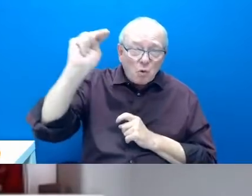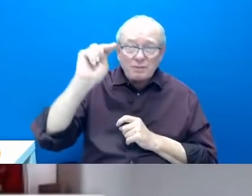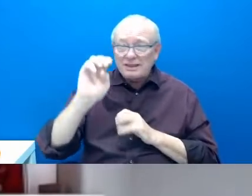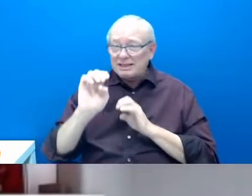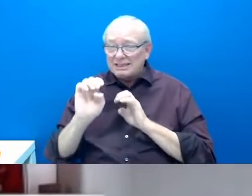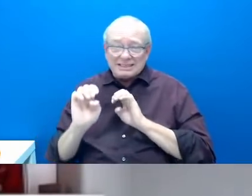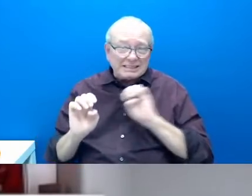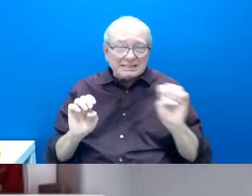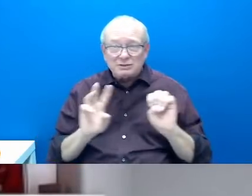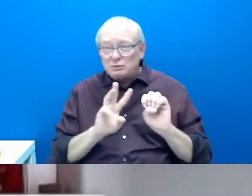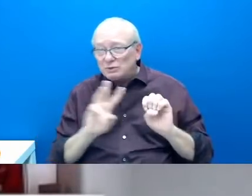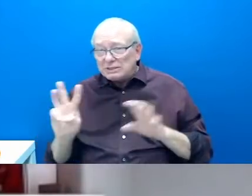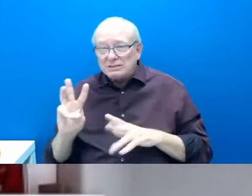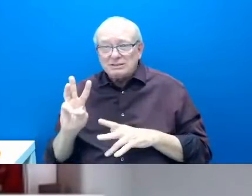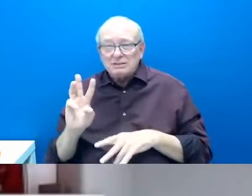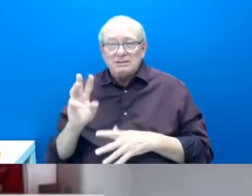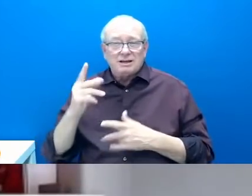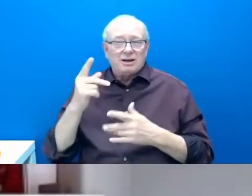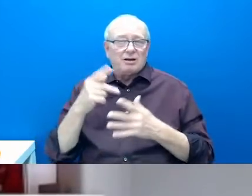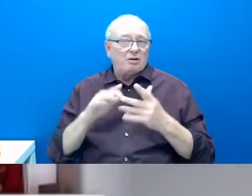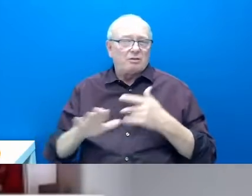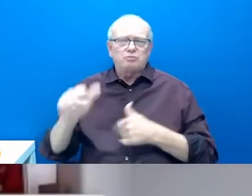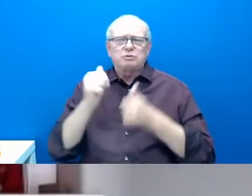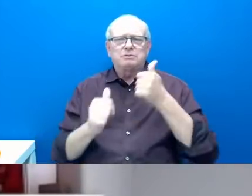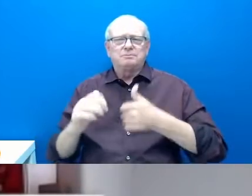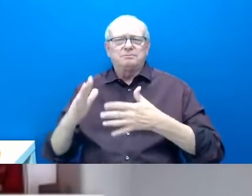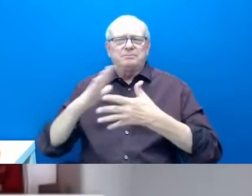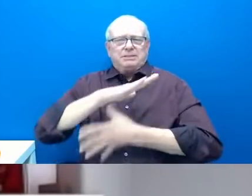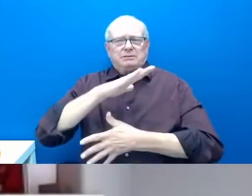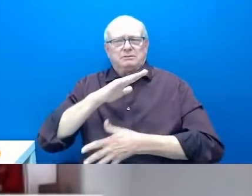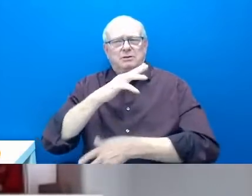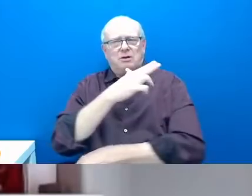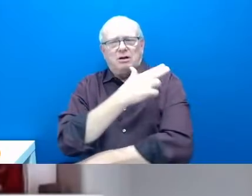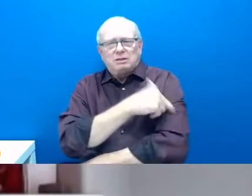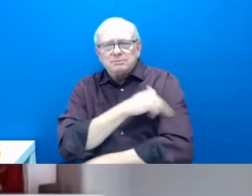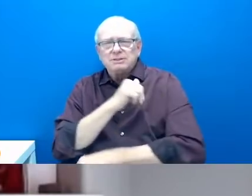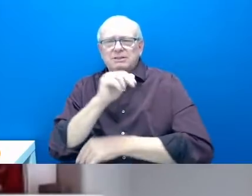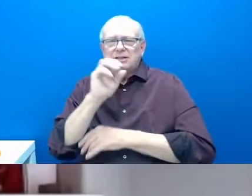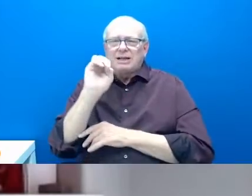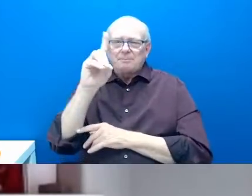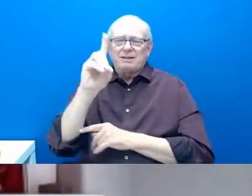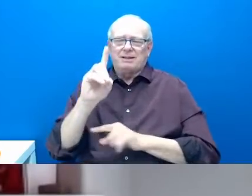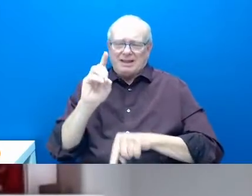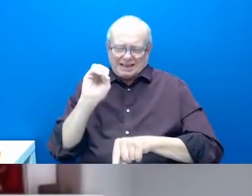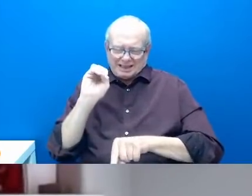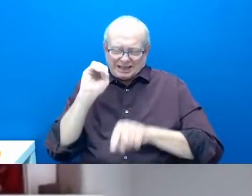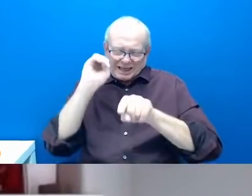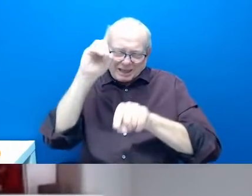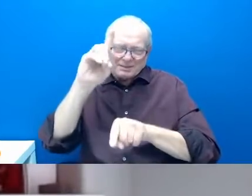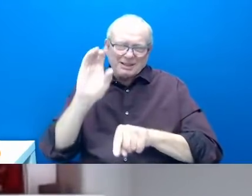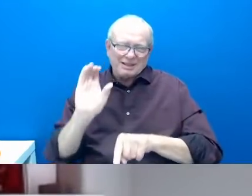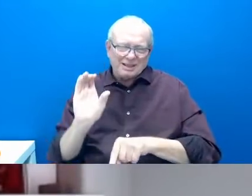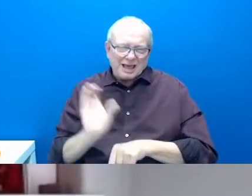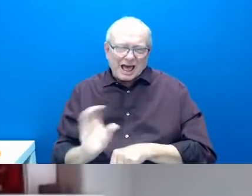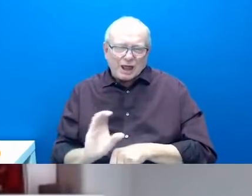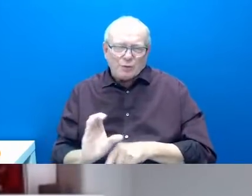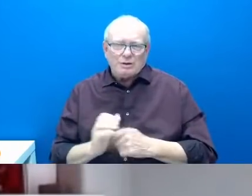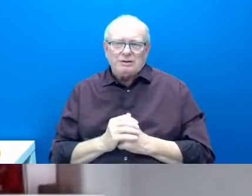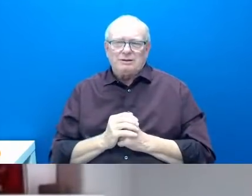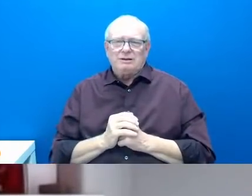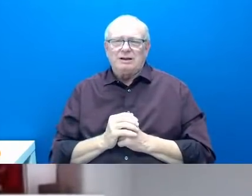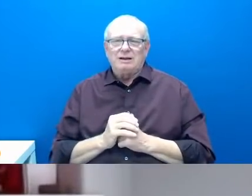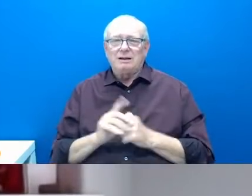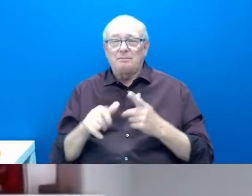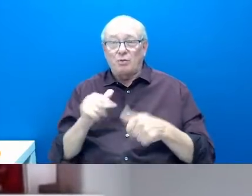south, to major tertiary care hospitals like in Edmonton and Calgary. But now we're kind of talking about flying people